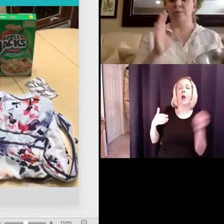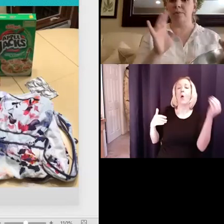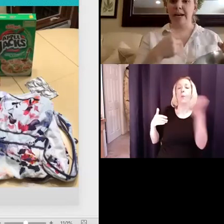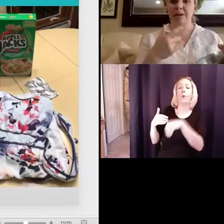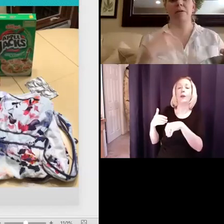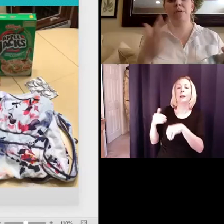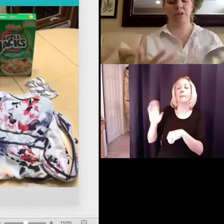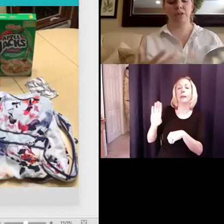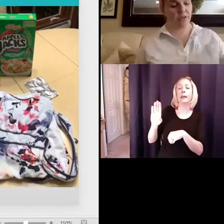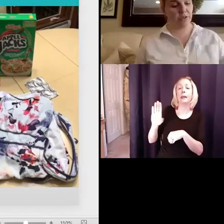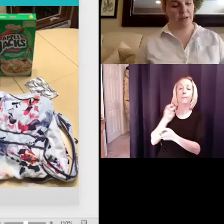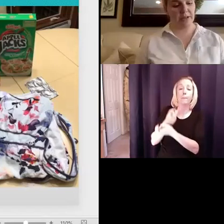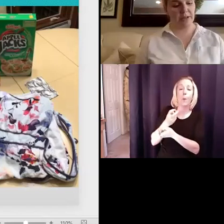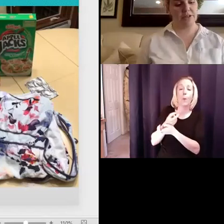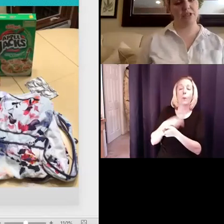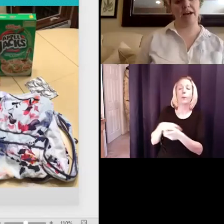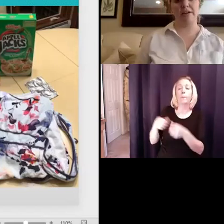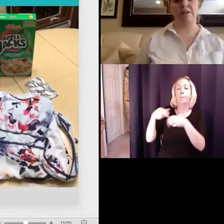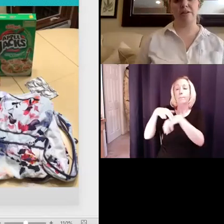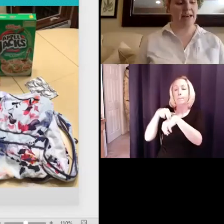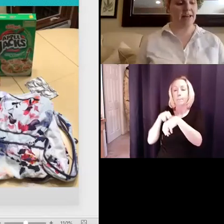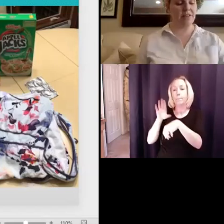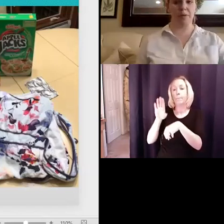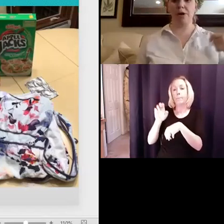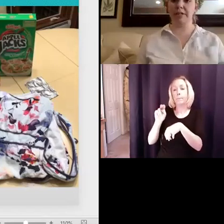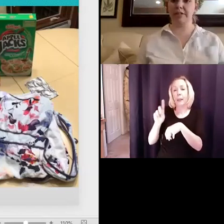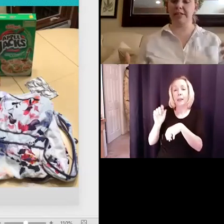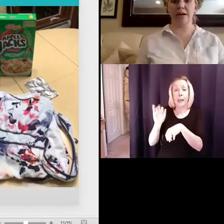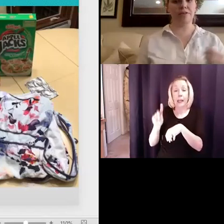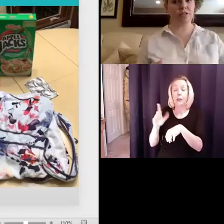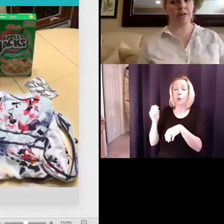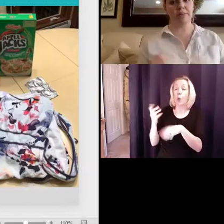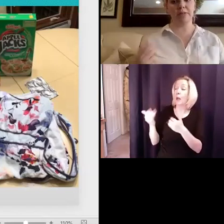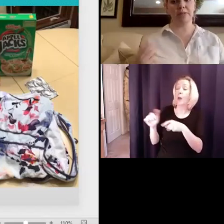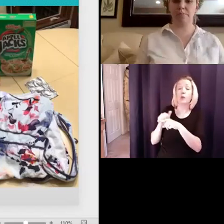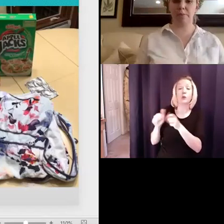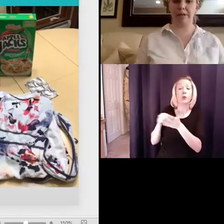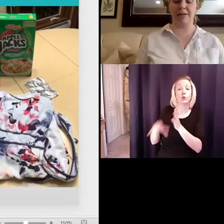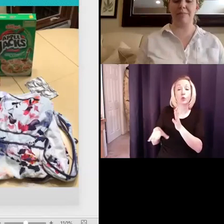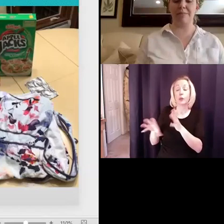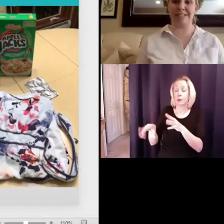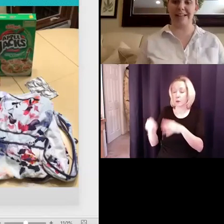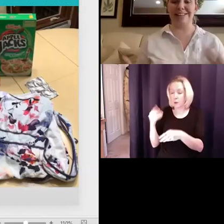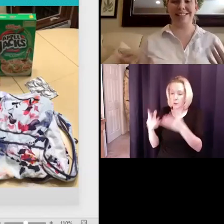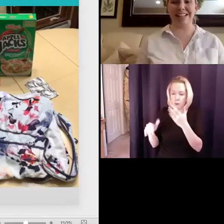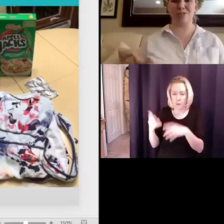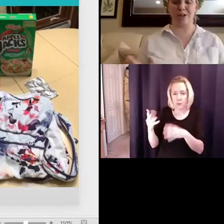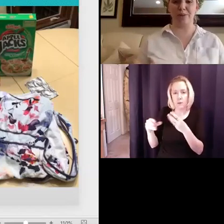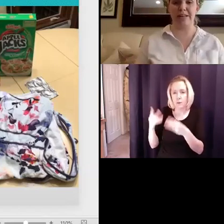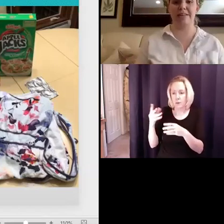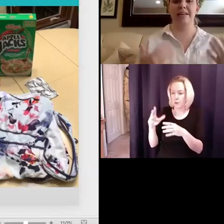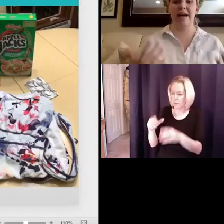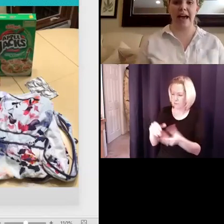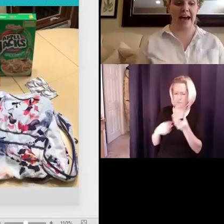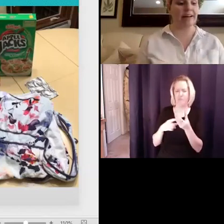Band-Aid. So now maybe you're going through the bucket with your child and they're pulling things out, you're talking about them, exploring them, and deciding, does that start